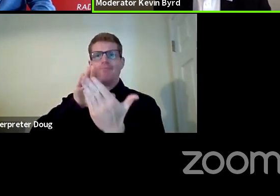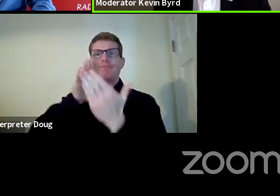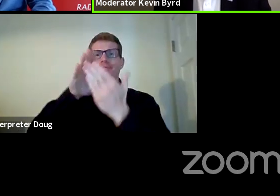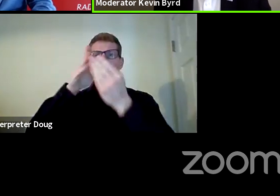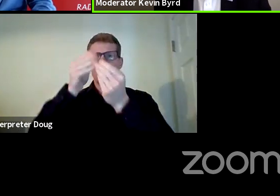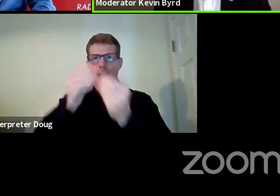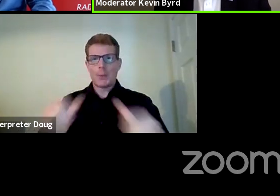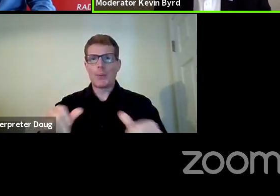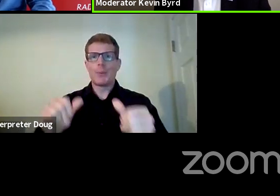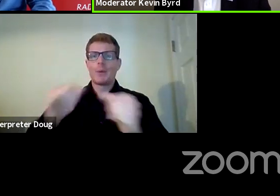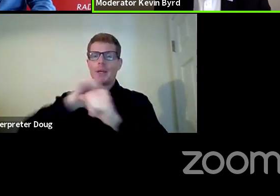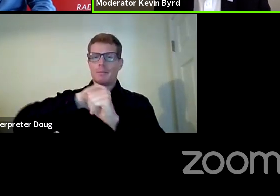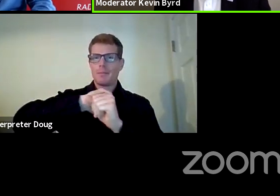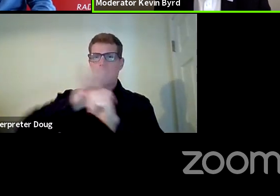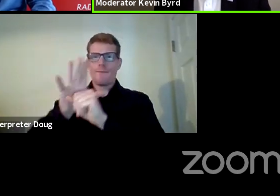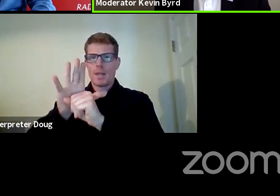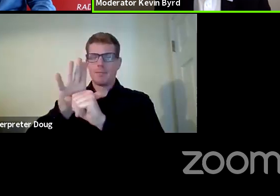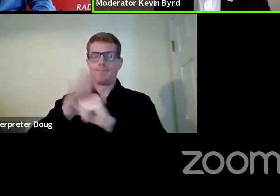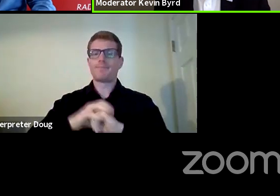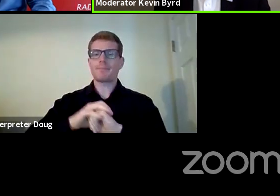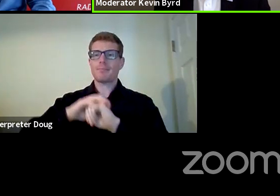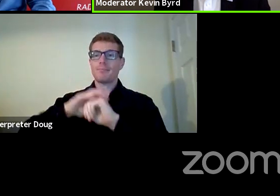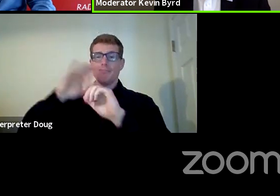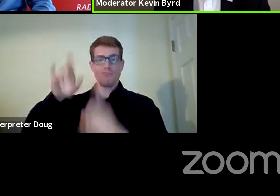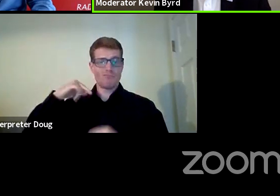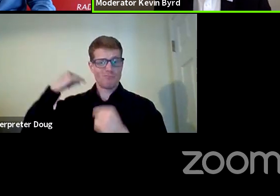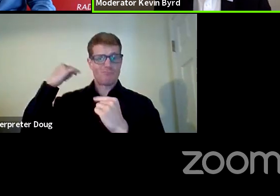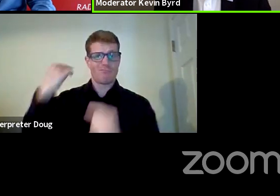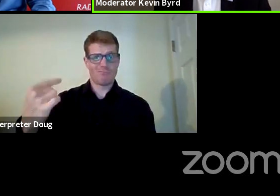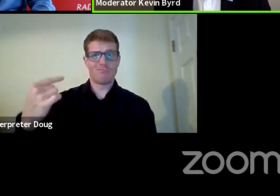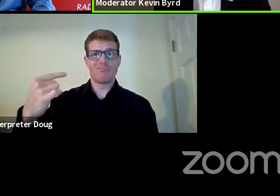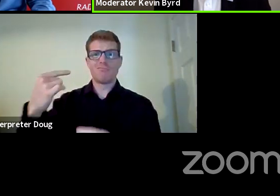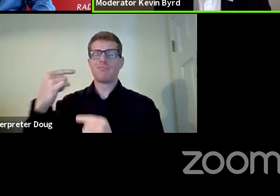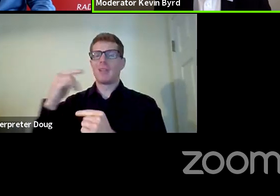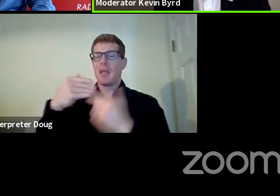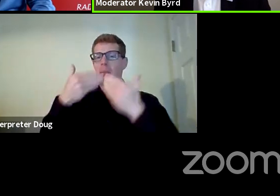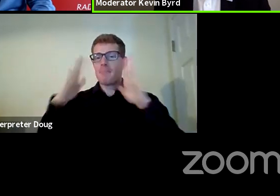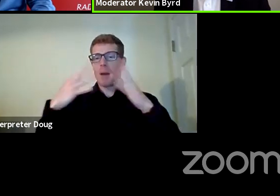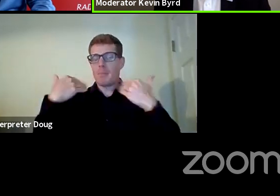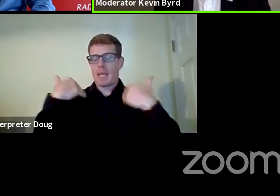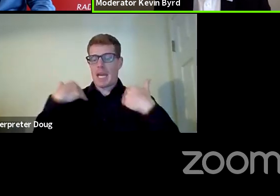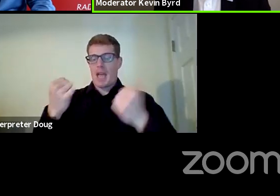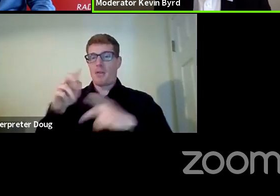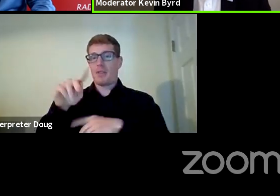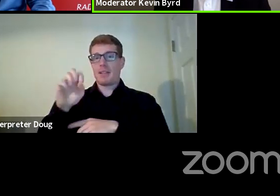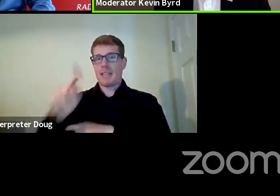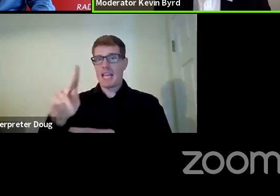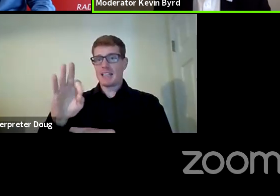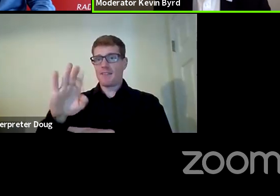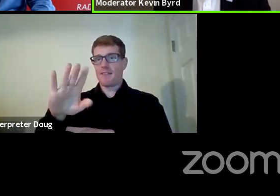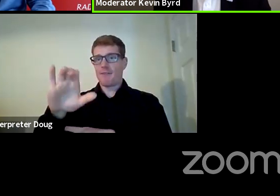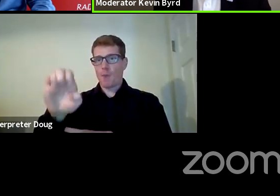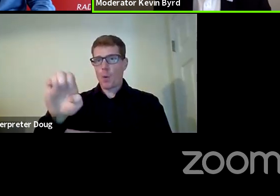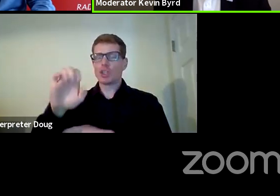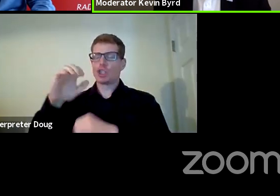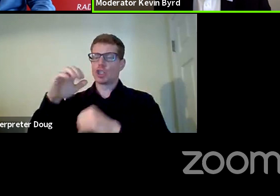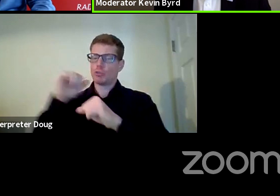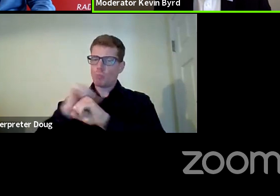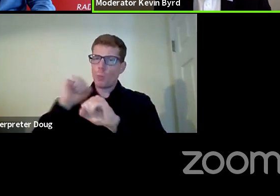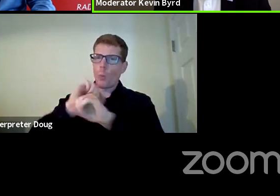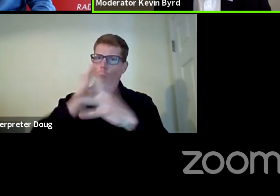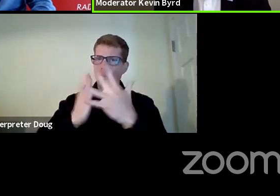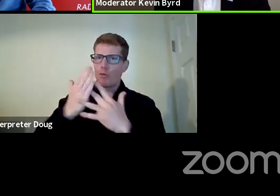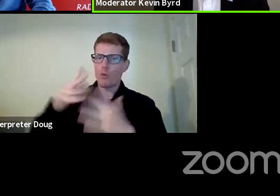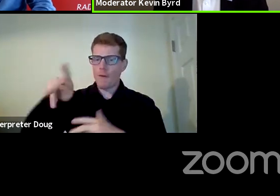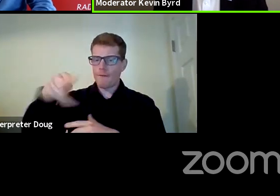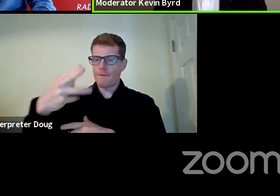Health Task Force has been working through phase one mitigation, providing increasing levels of testing to all communities